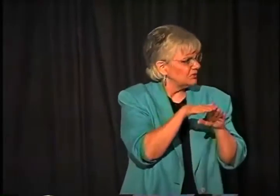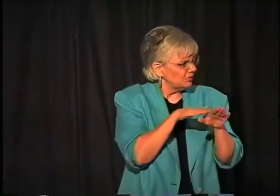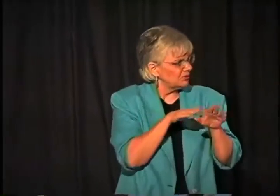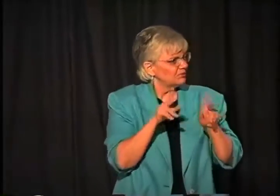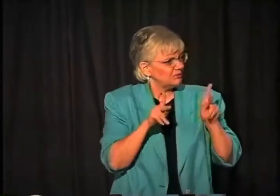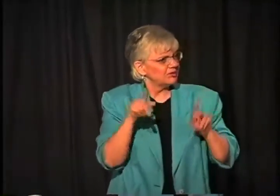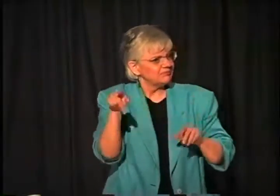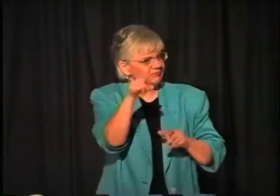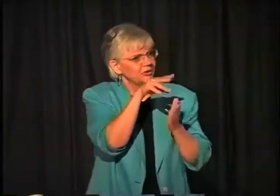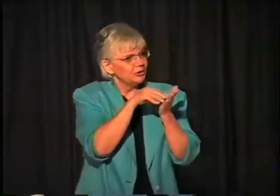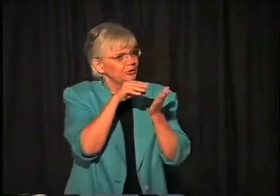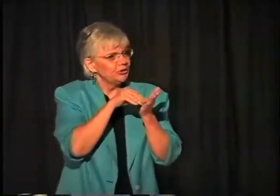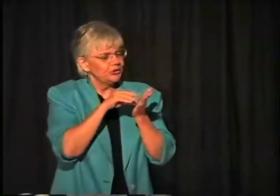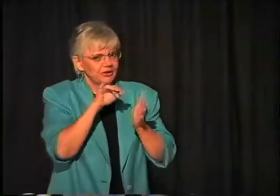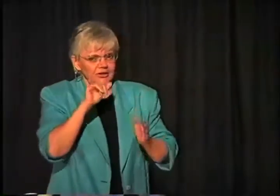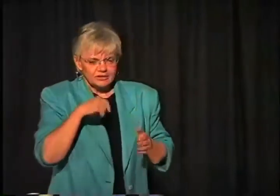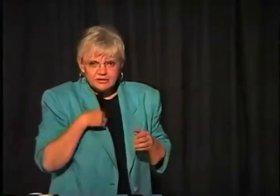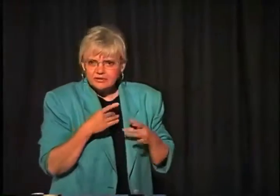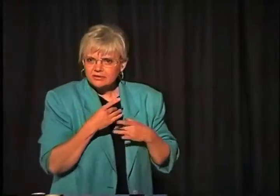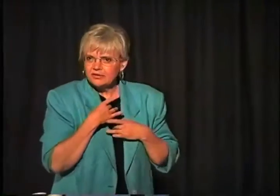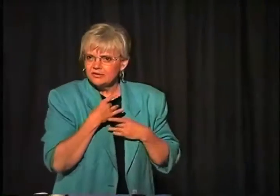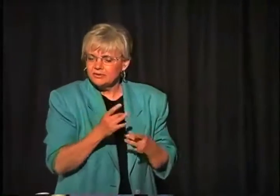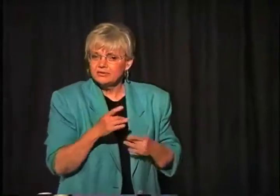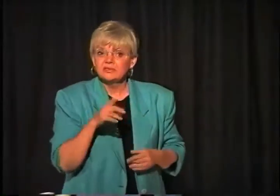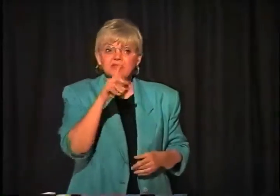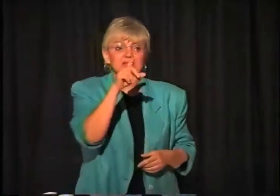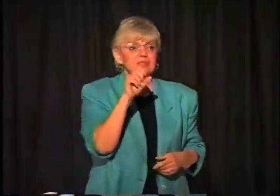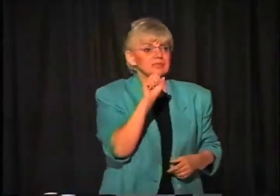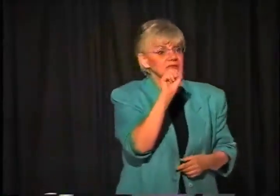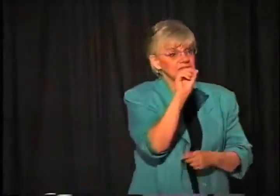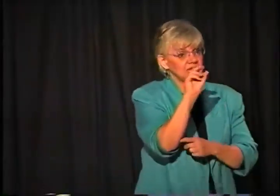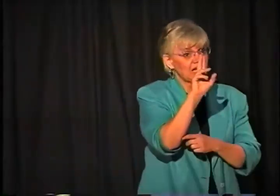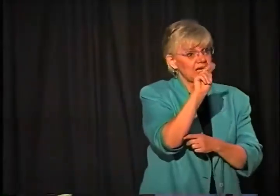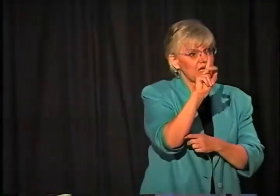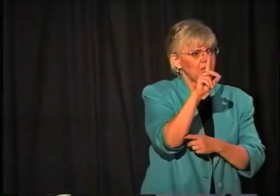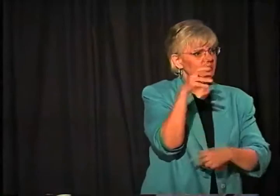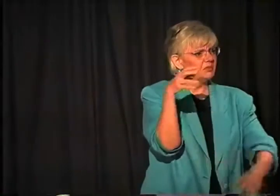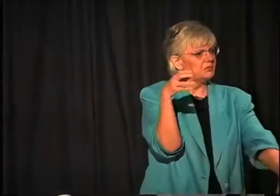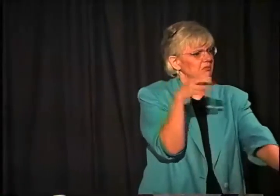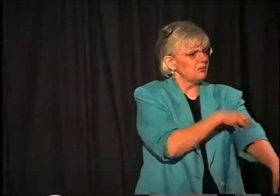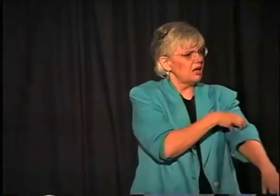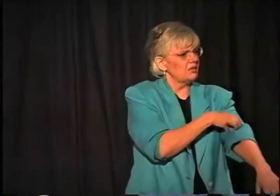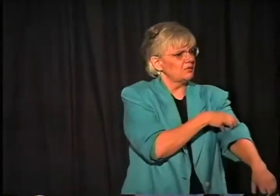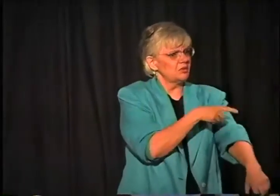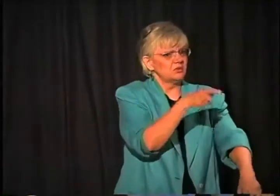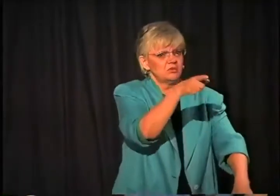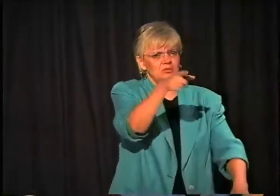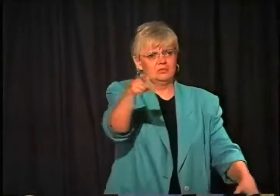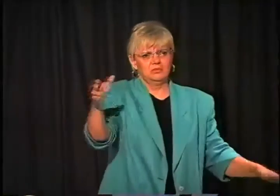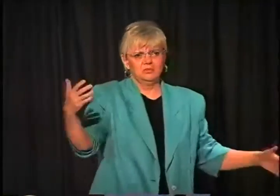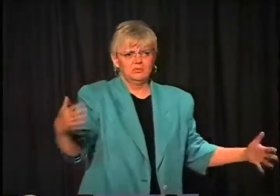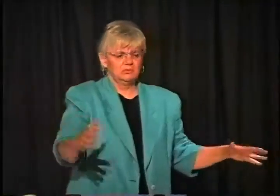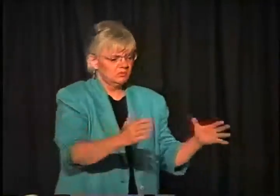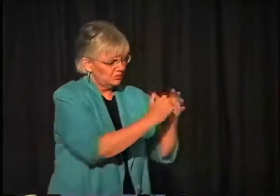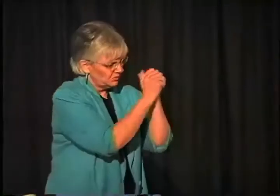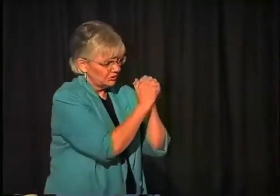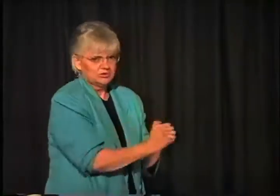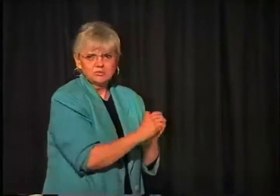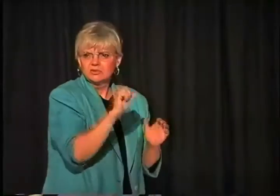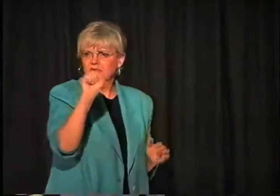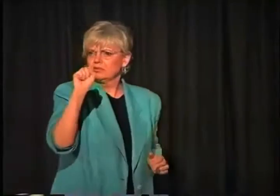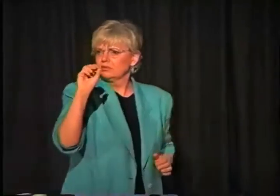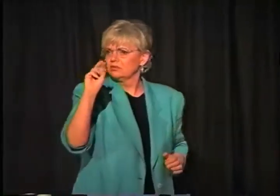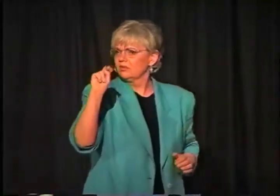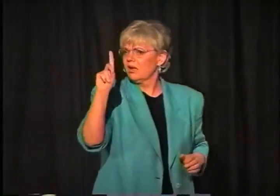slow. I found that you're slow at times, you're slow learners. What?